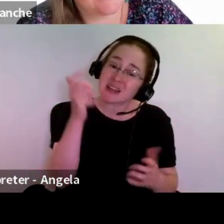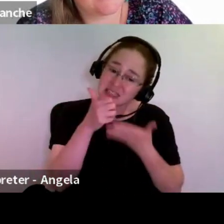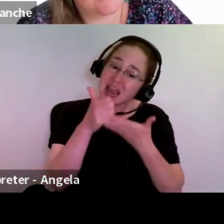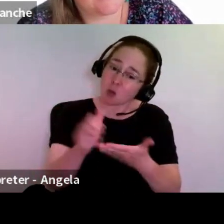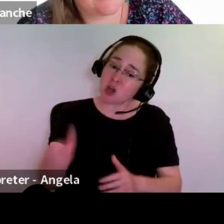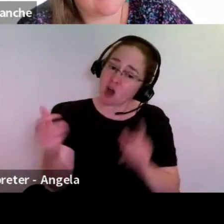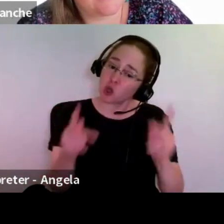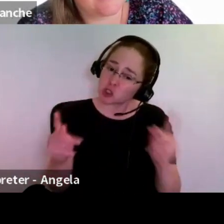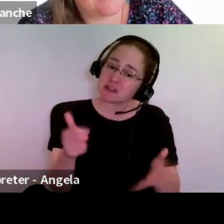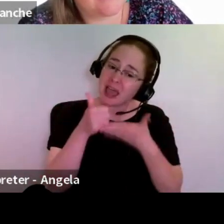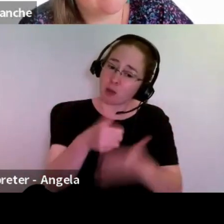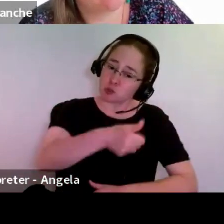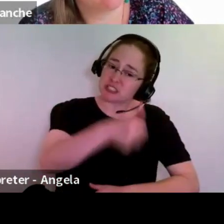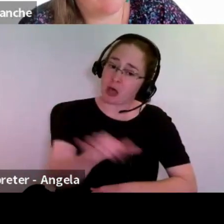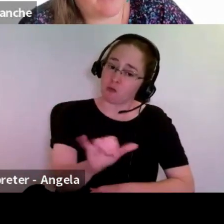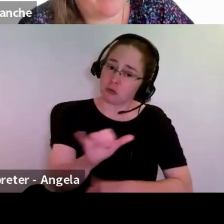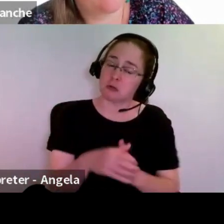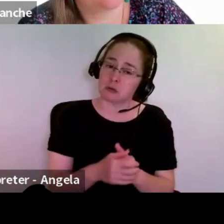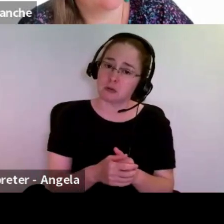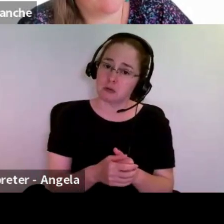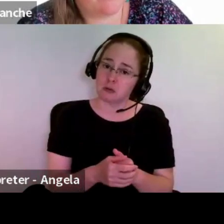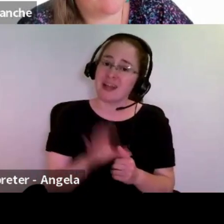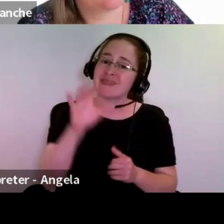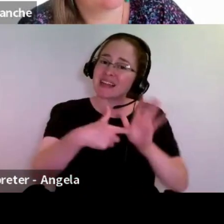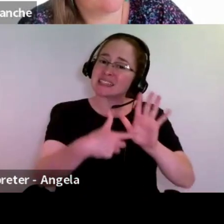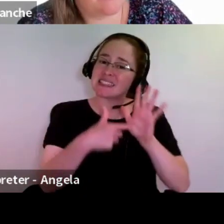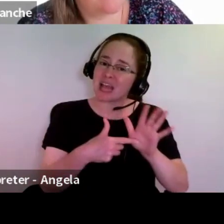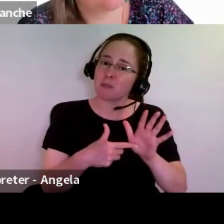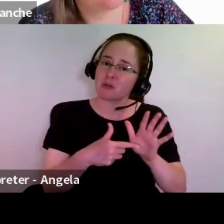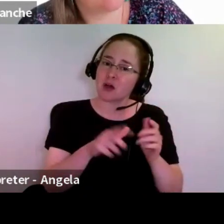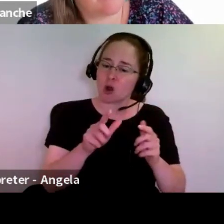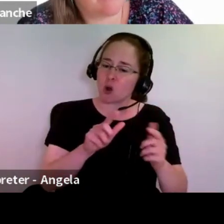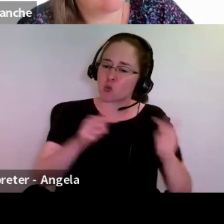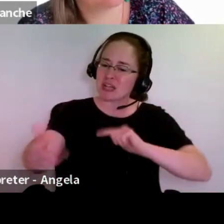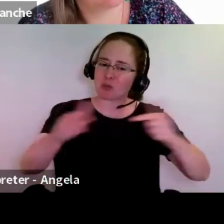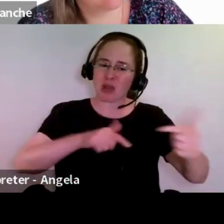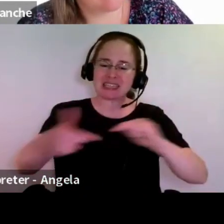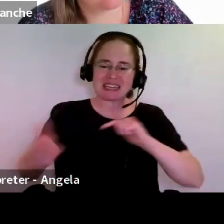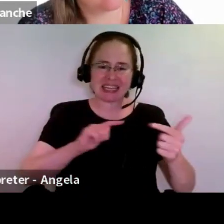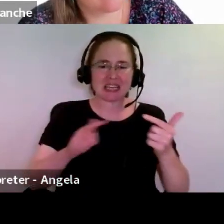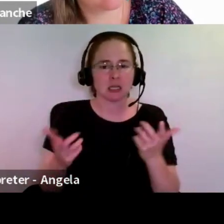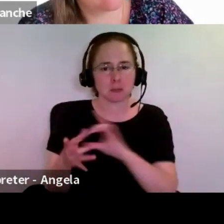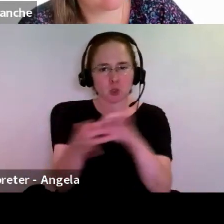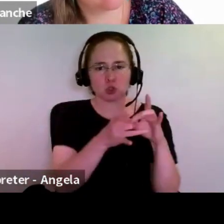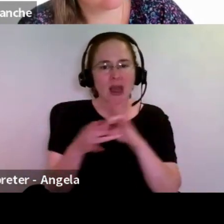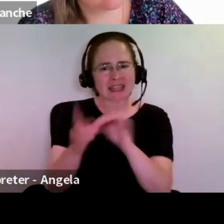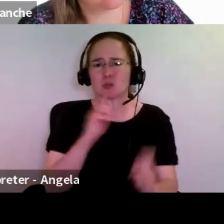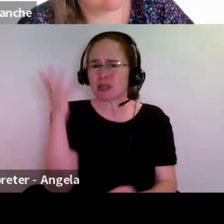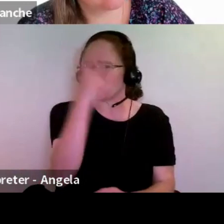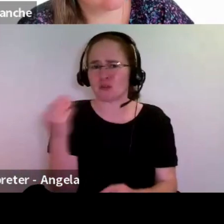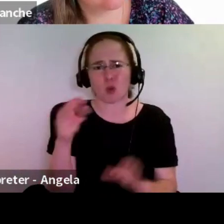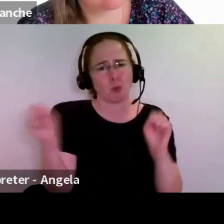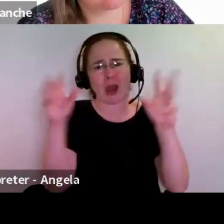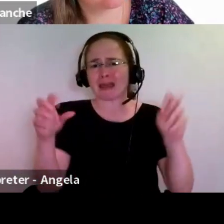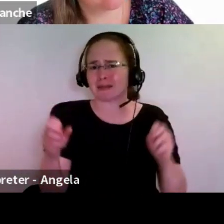and helps yourself, that it's an example of reciprocity and mutuality that is really beautiful and